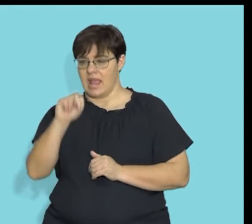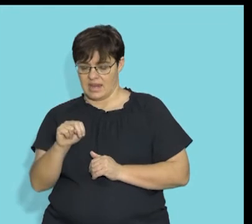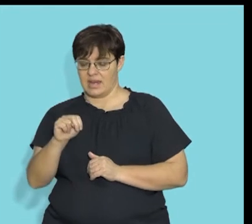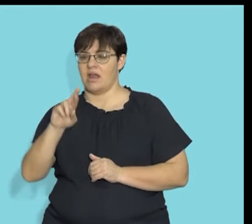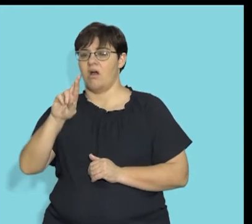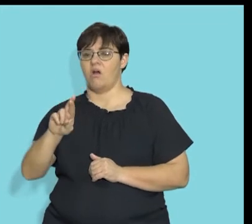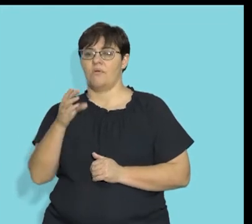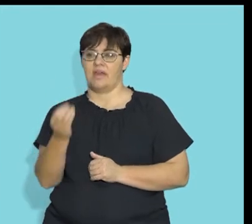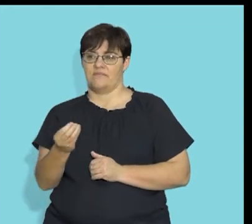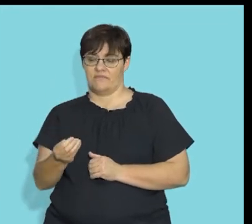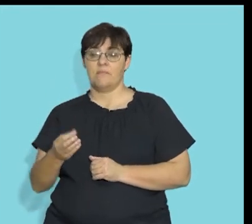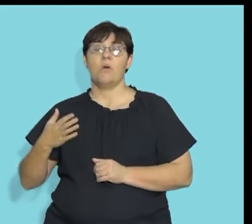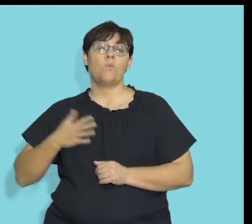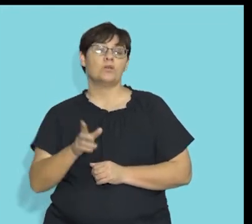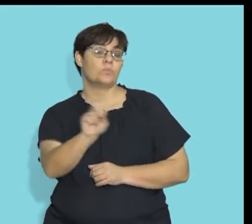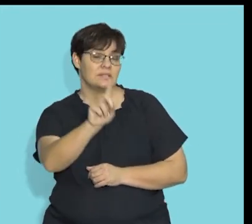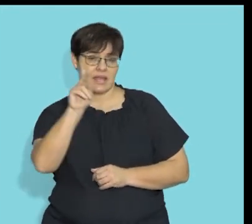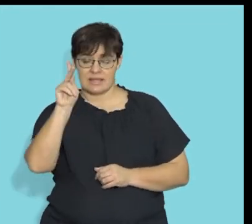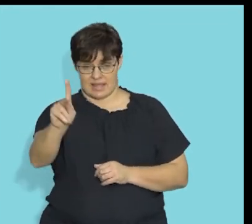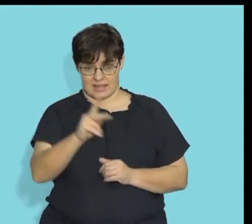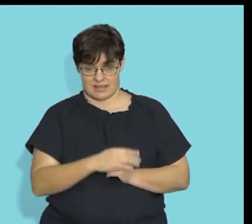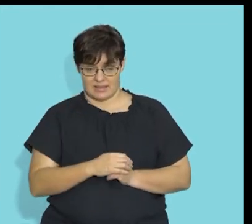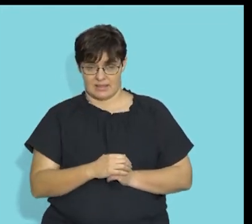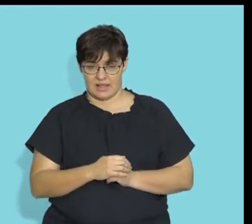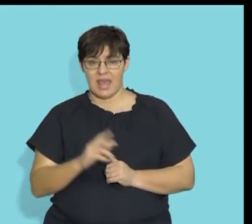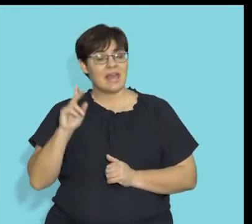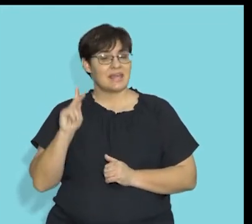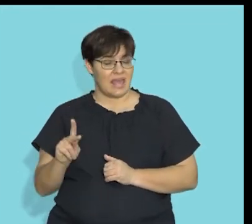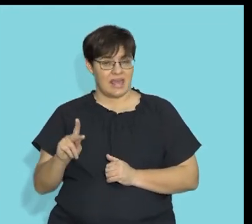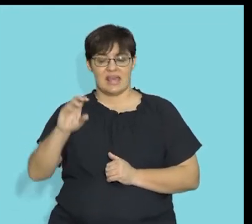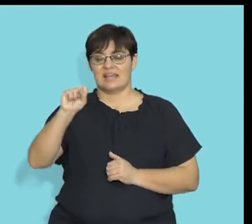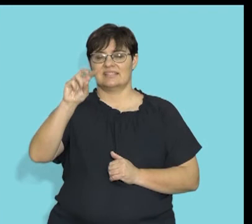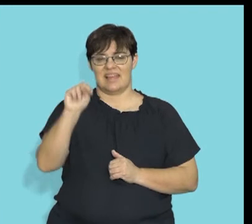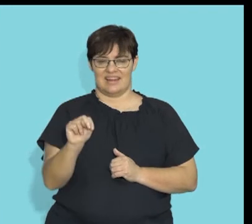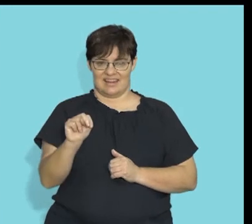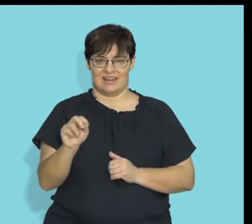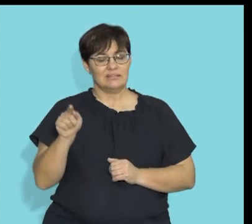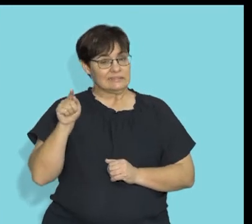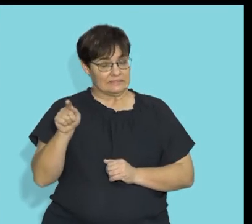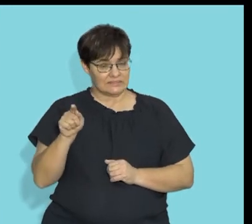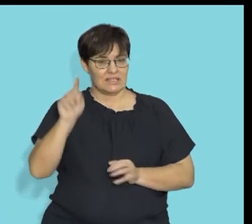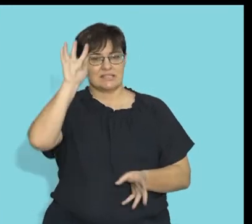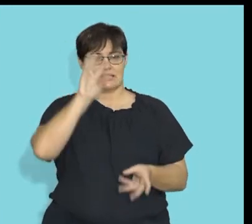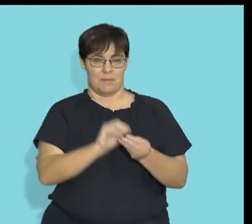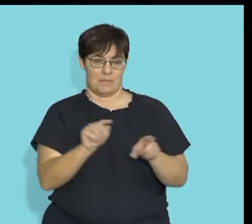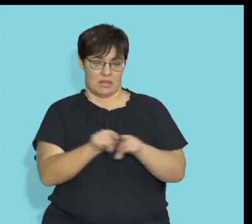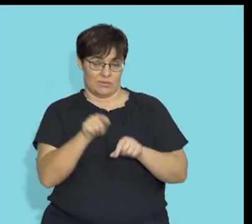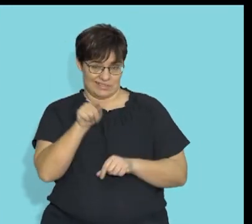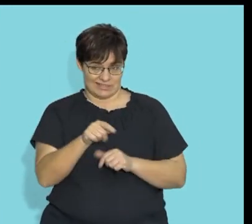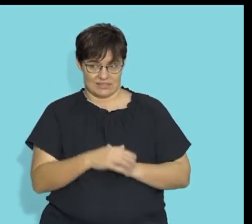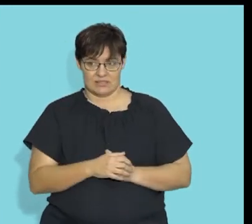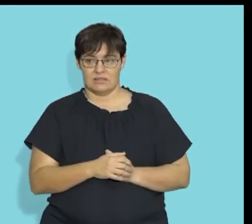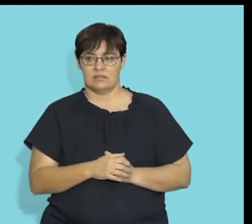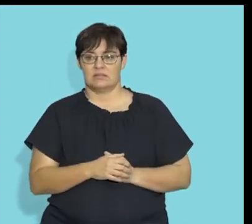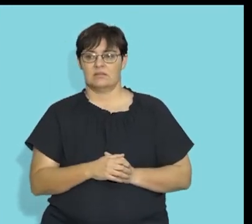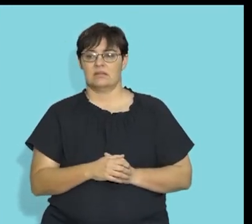have my R. I just need to solve for K. And K is my Sn because this is what the sum is equal